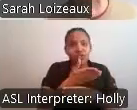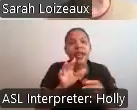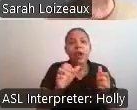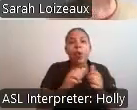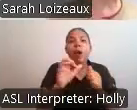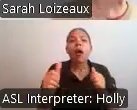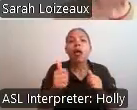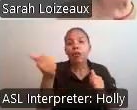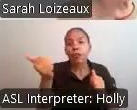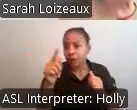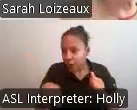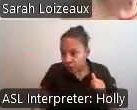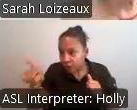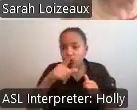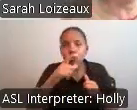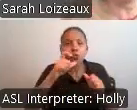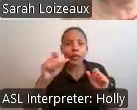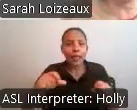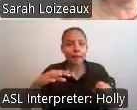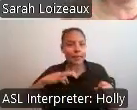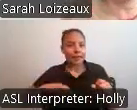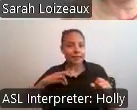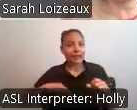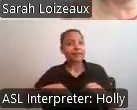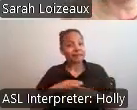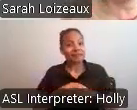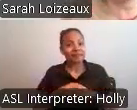you want to go to the next slide, please.